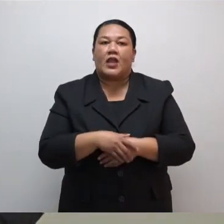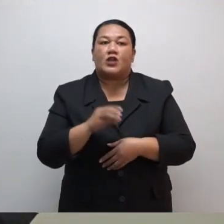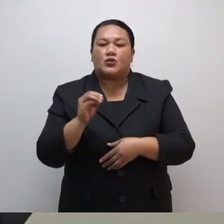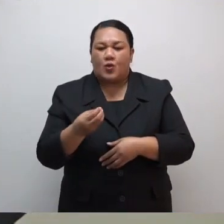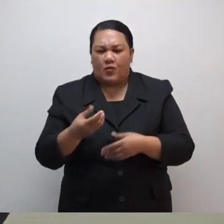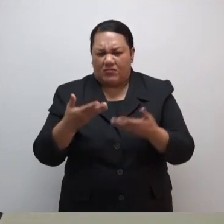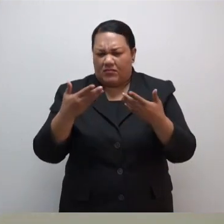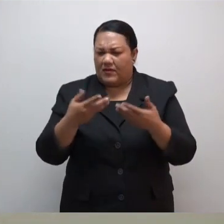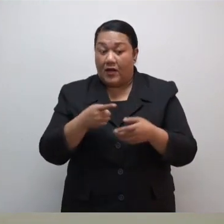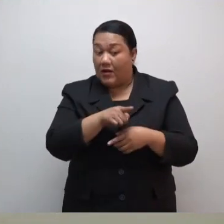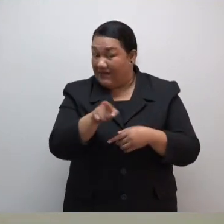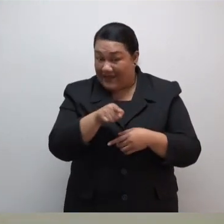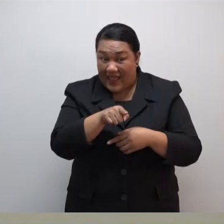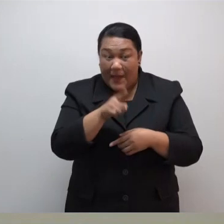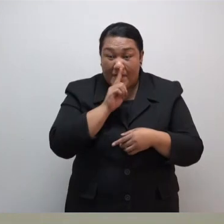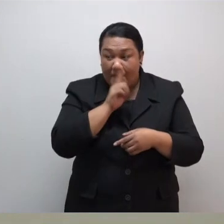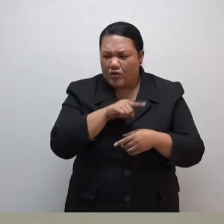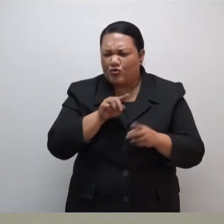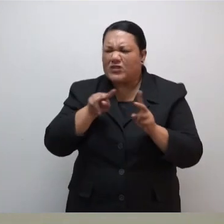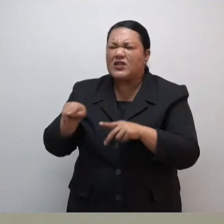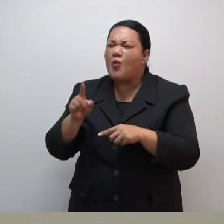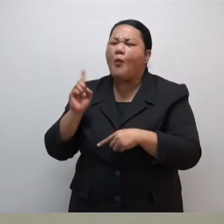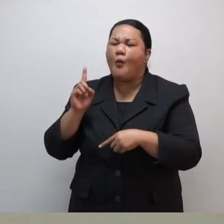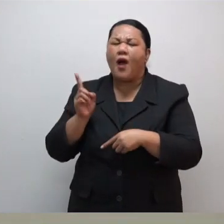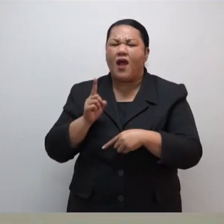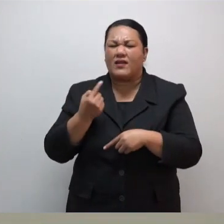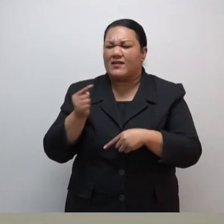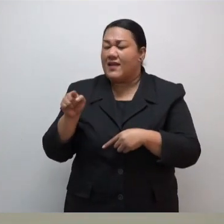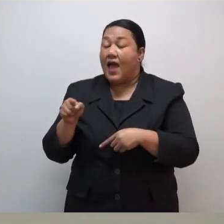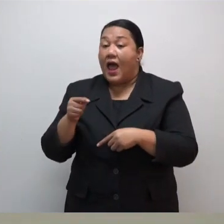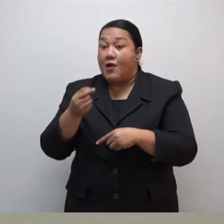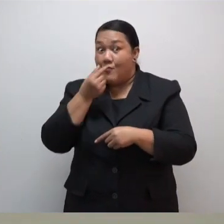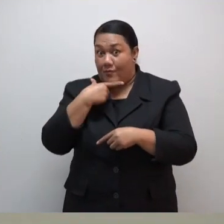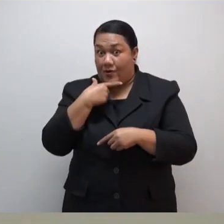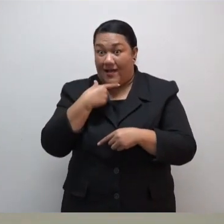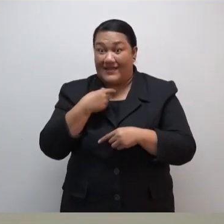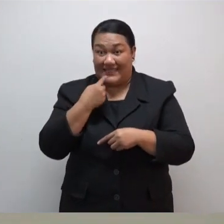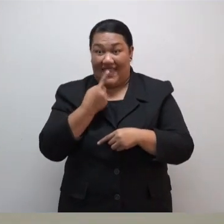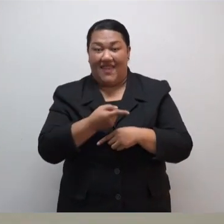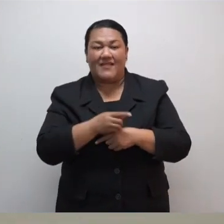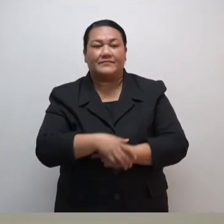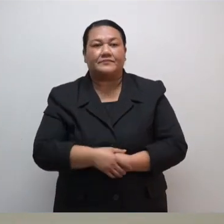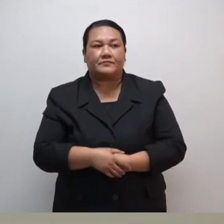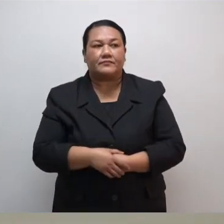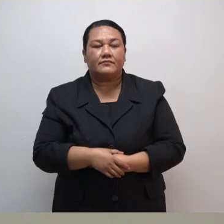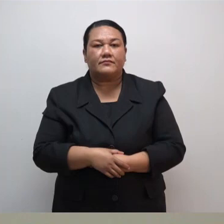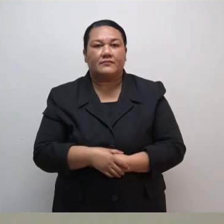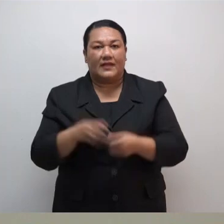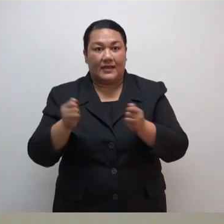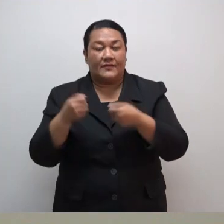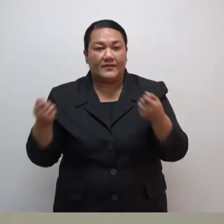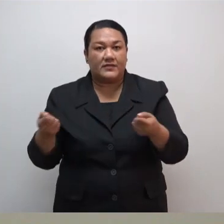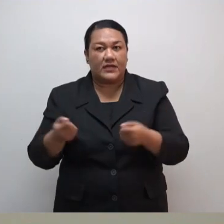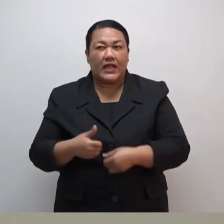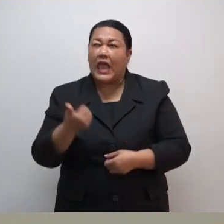saying, because obviously this goes to show what kind of leadership he will have, lack of sensitivity. In any type